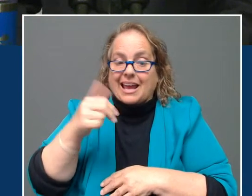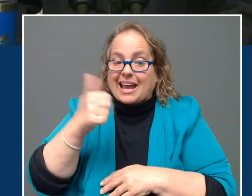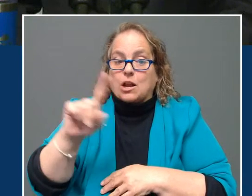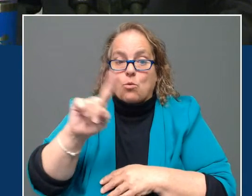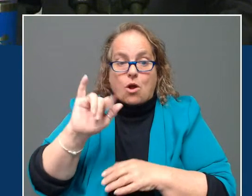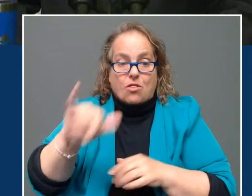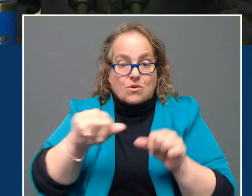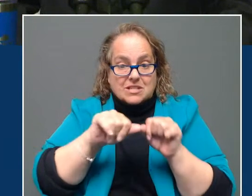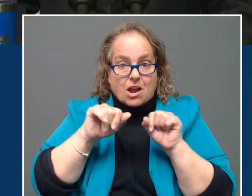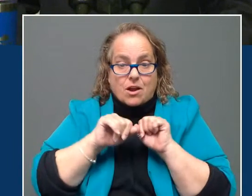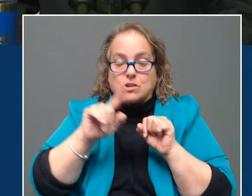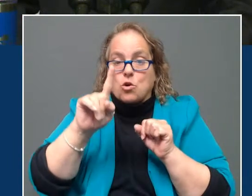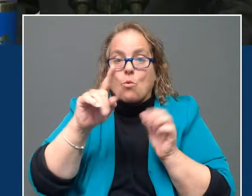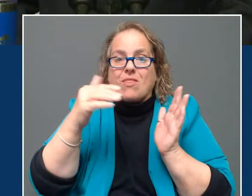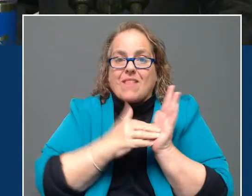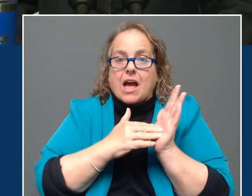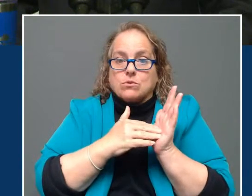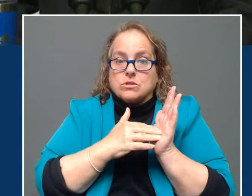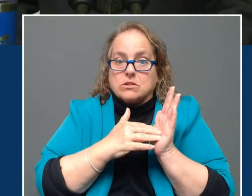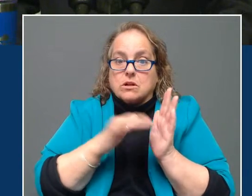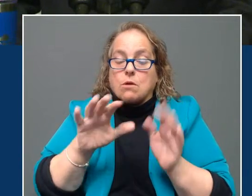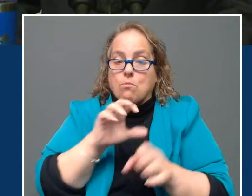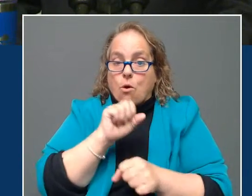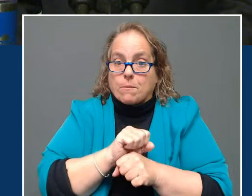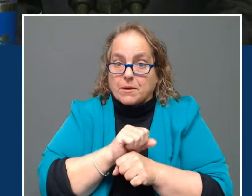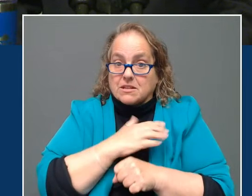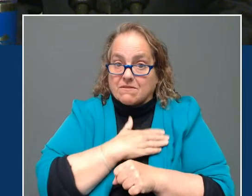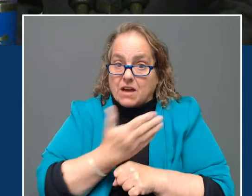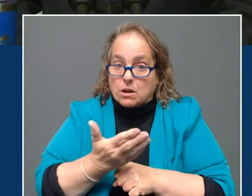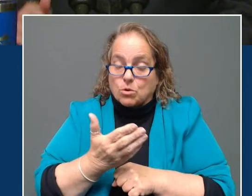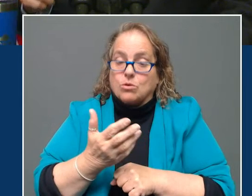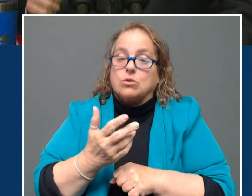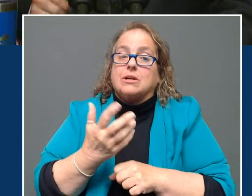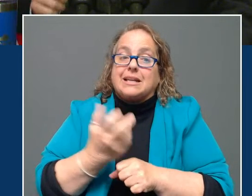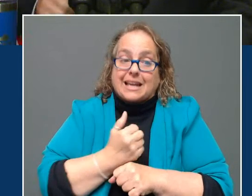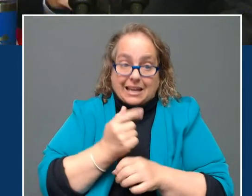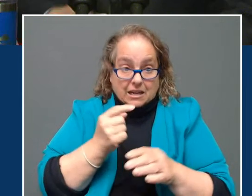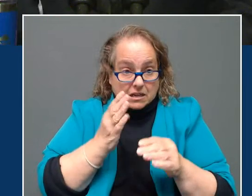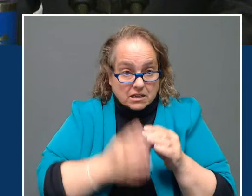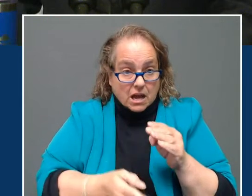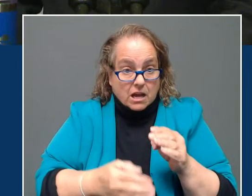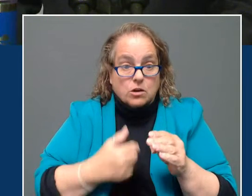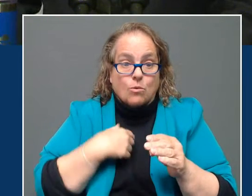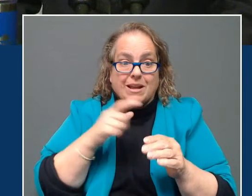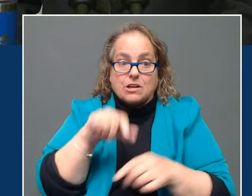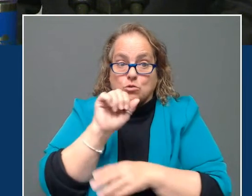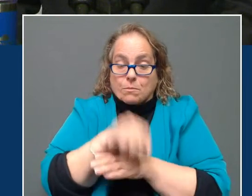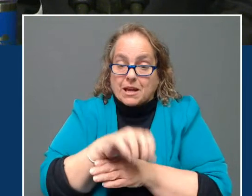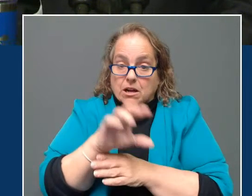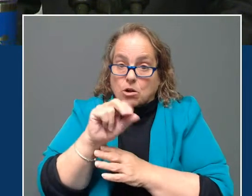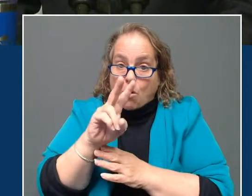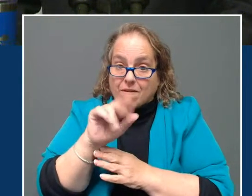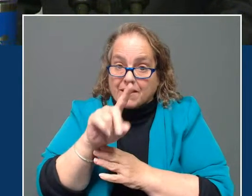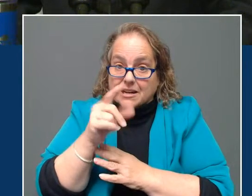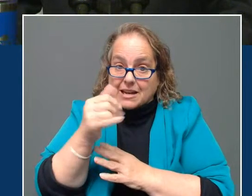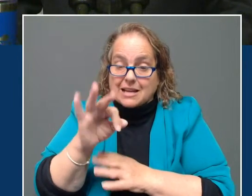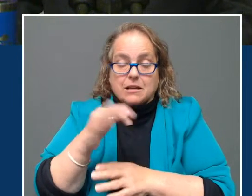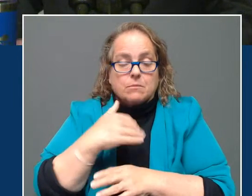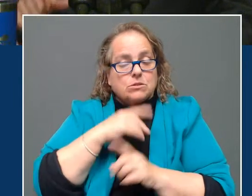right now. This is the time we get it done. This is the time we defeat COVID-19. Please go out and get that vaccine.